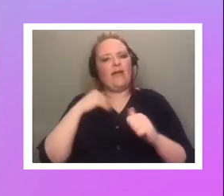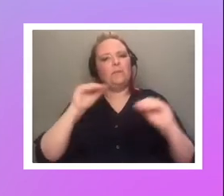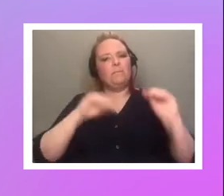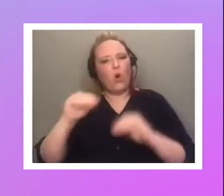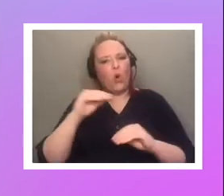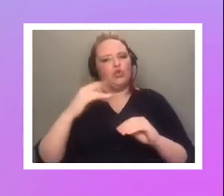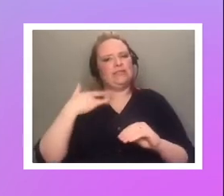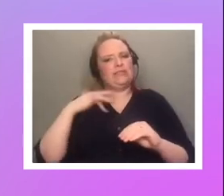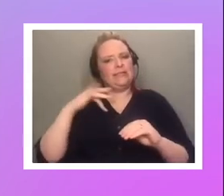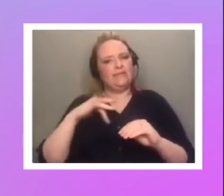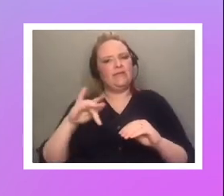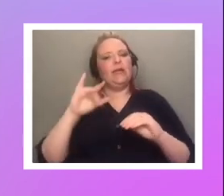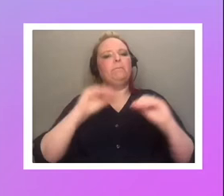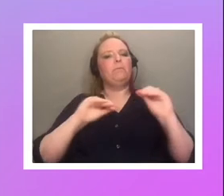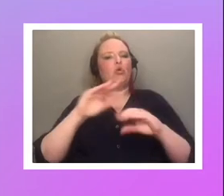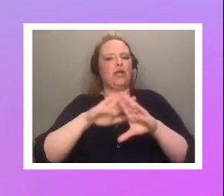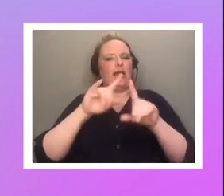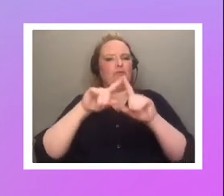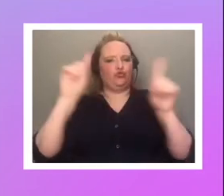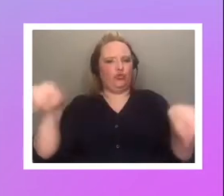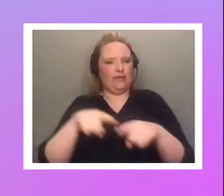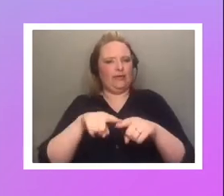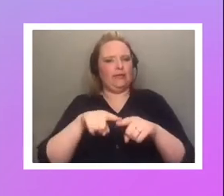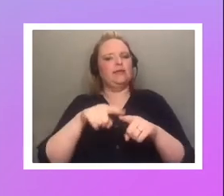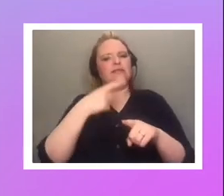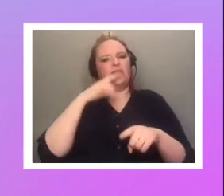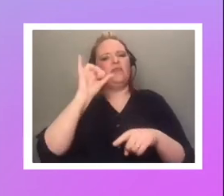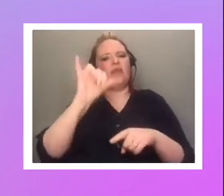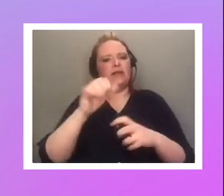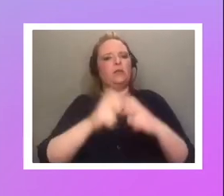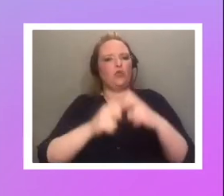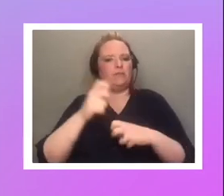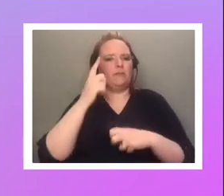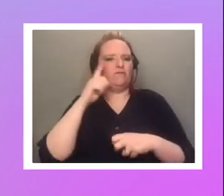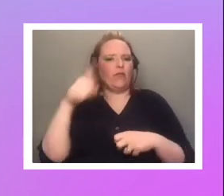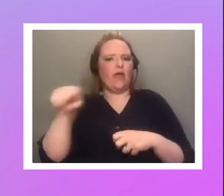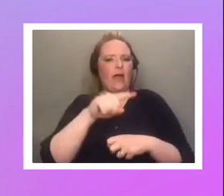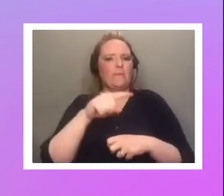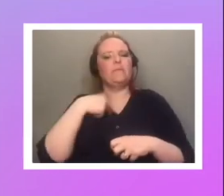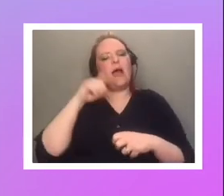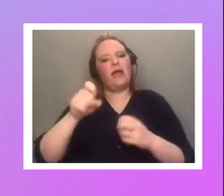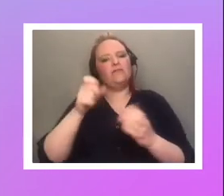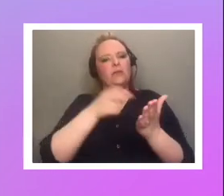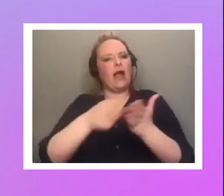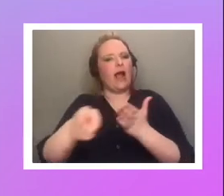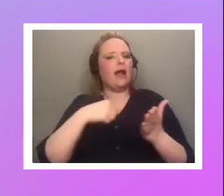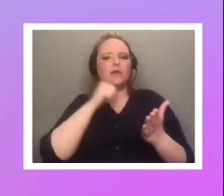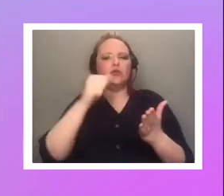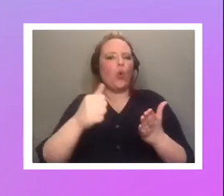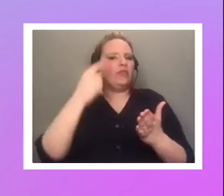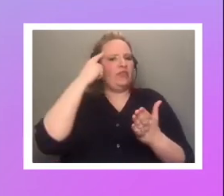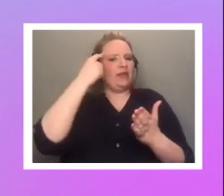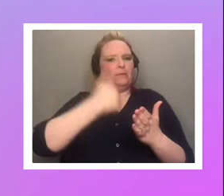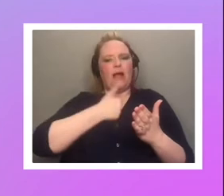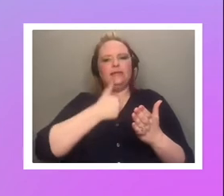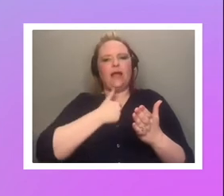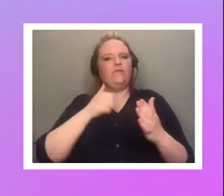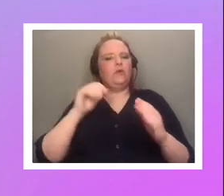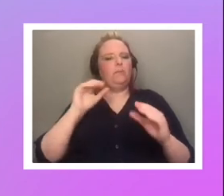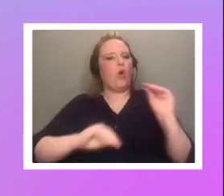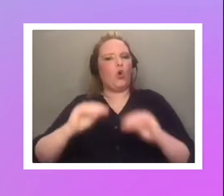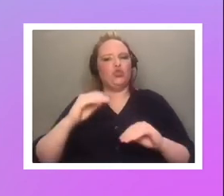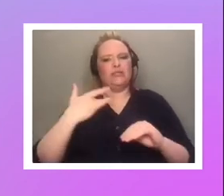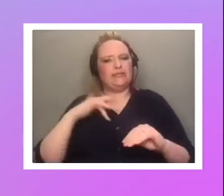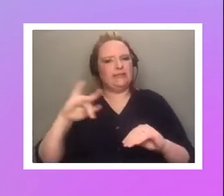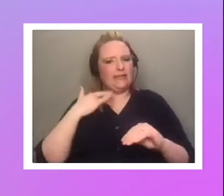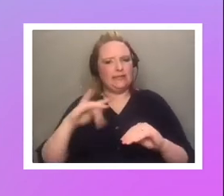sensitivities to motion on screen has called this out as being a problem. And I have to be honest, I don't consider myself to be motion or